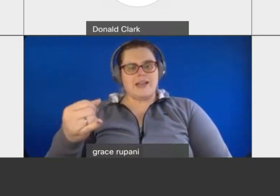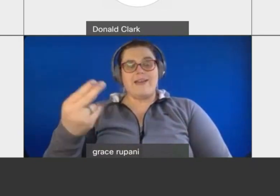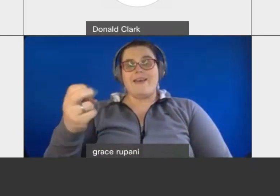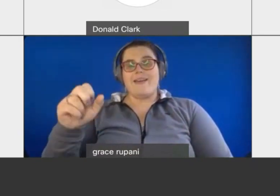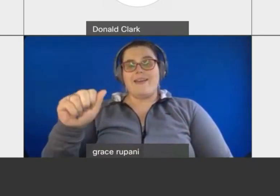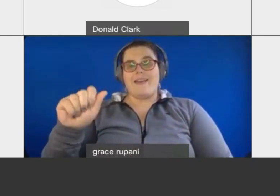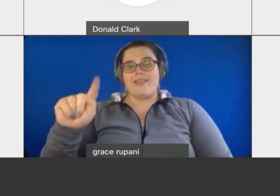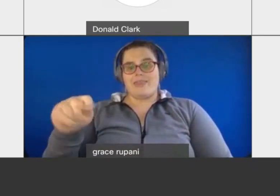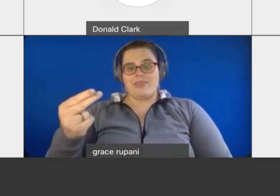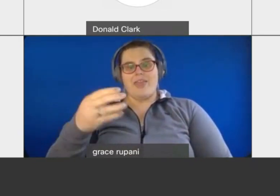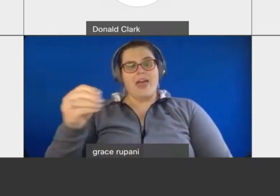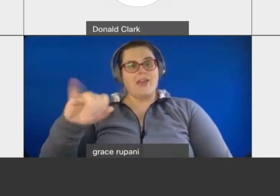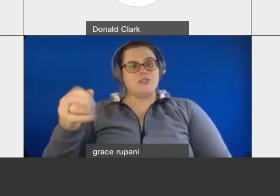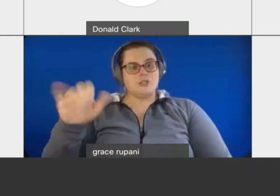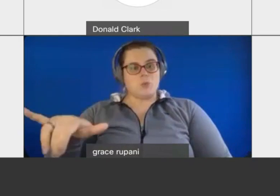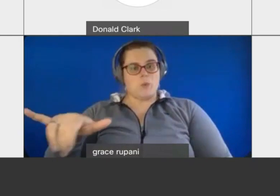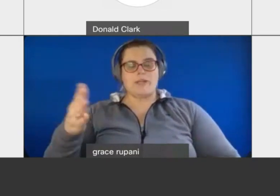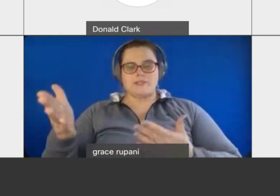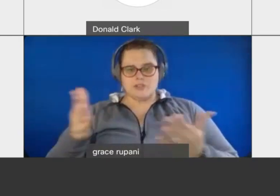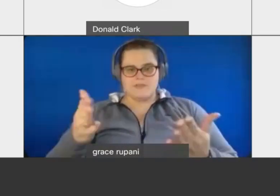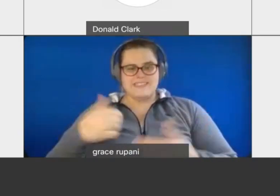share a